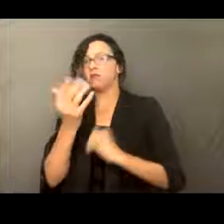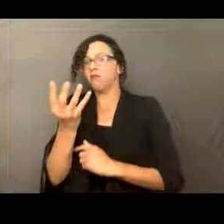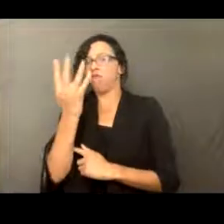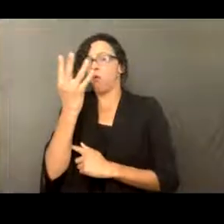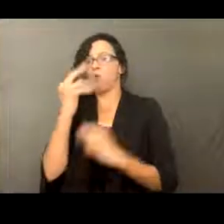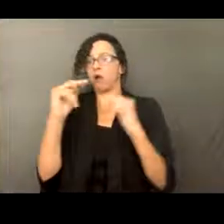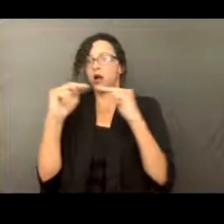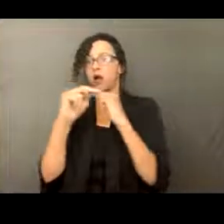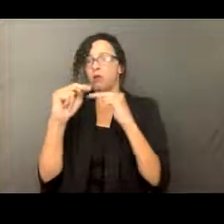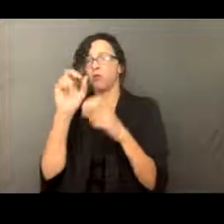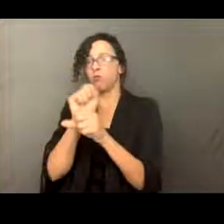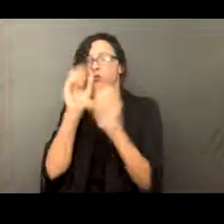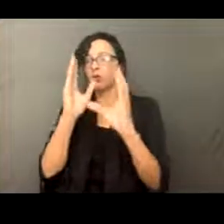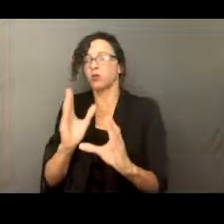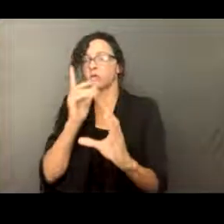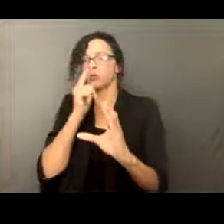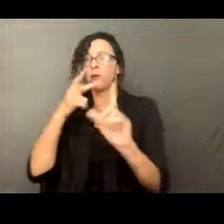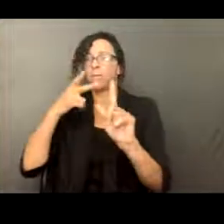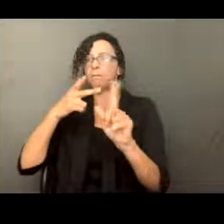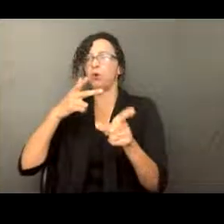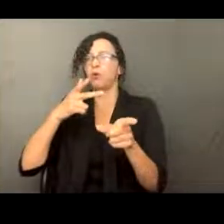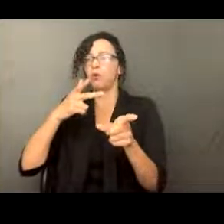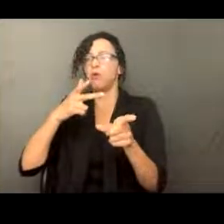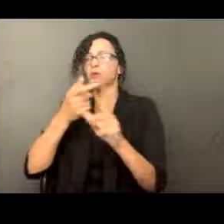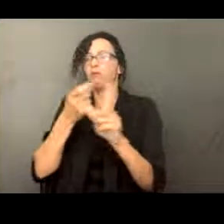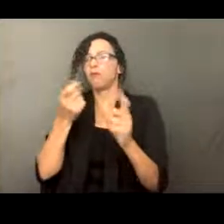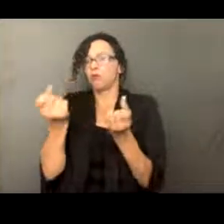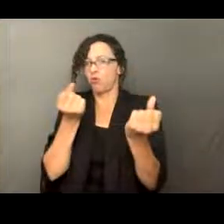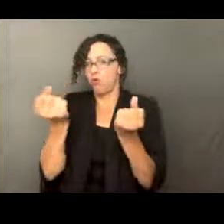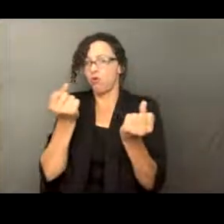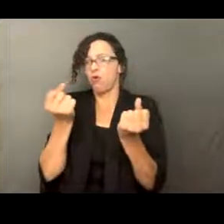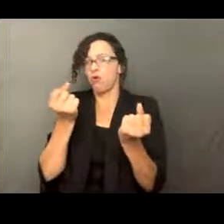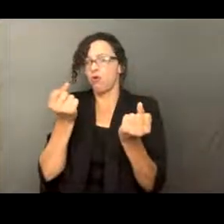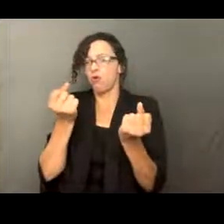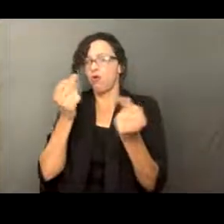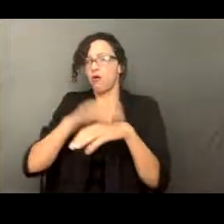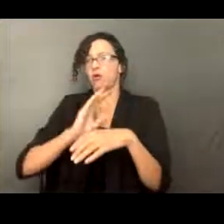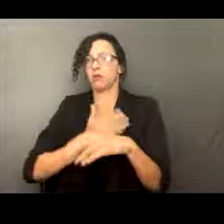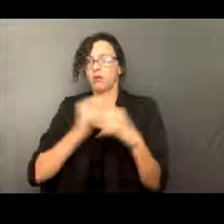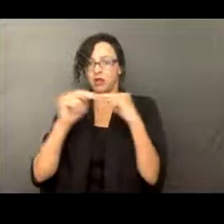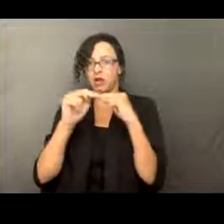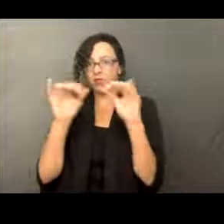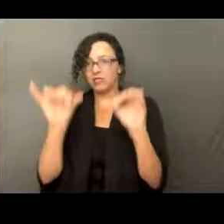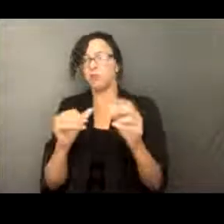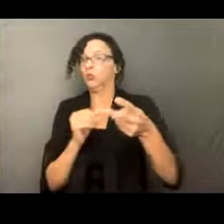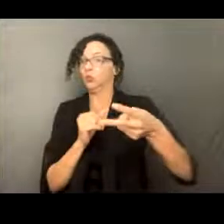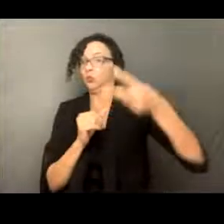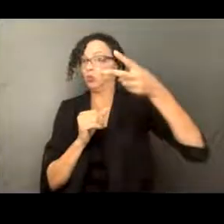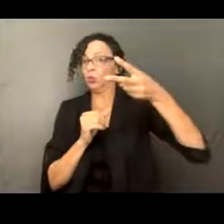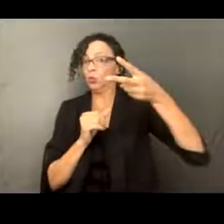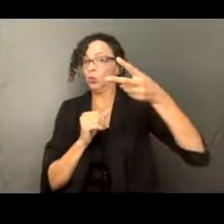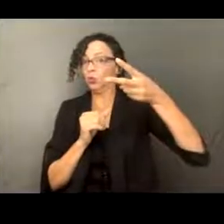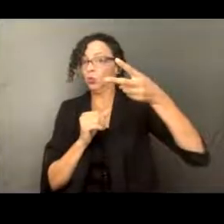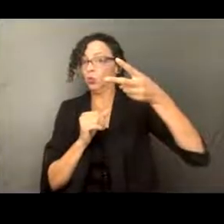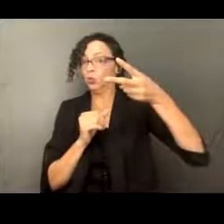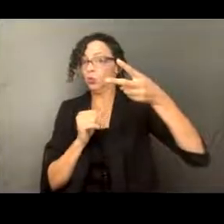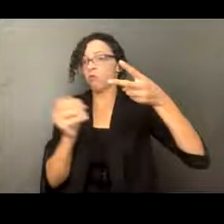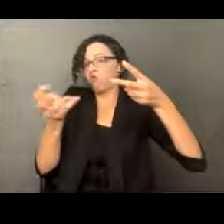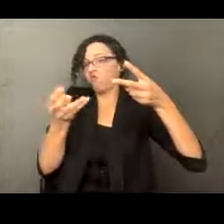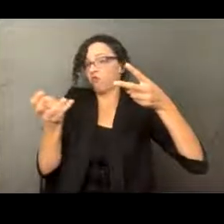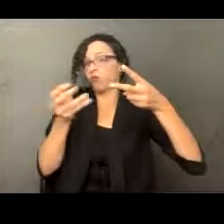on our highway system. Two of those individuals unfortunately lost their lives. The other